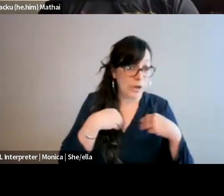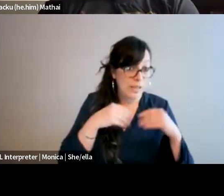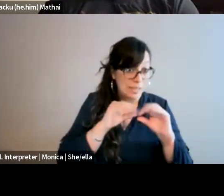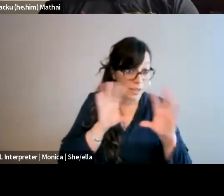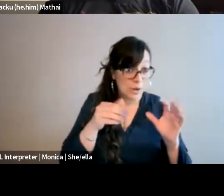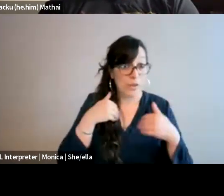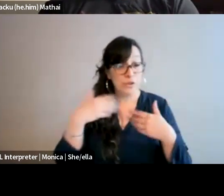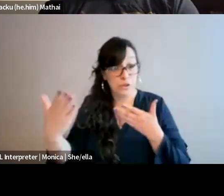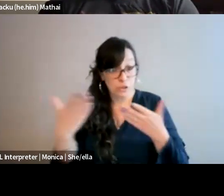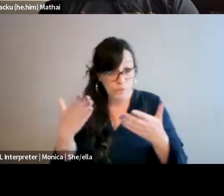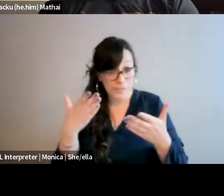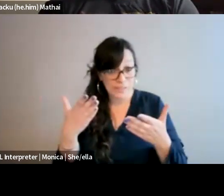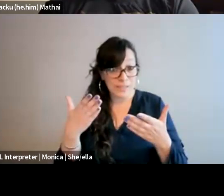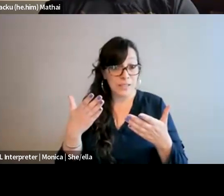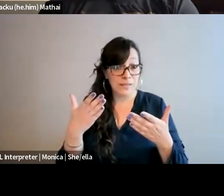service and housing